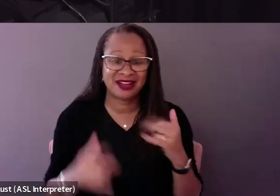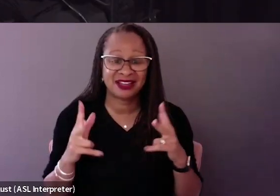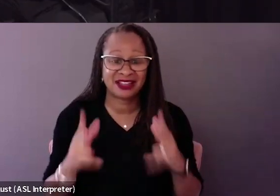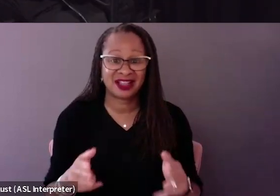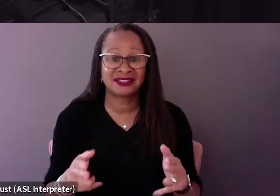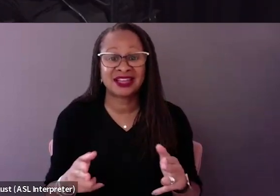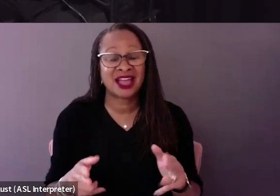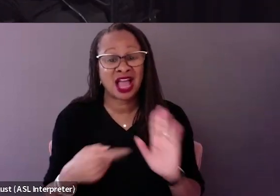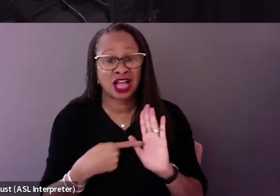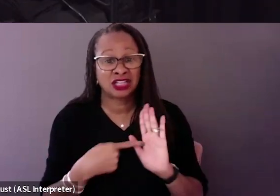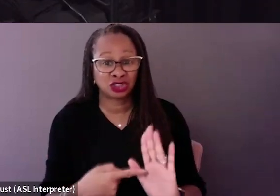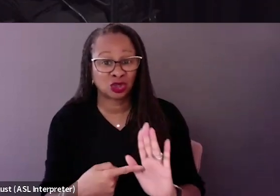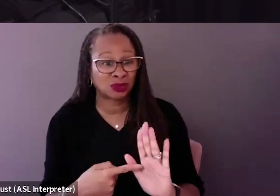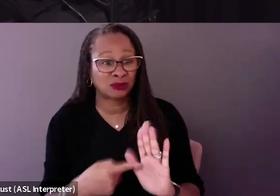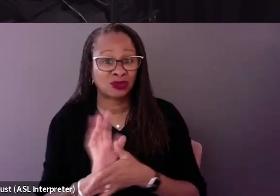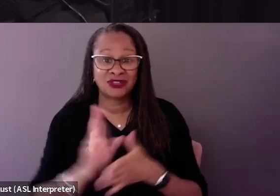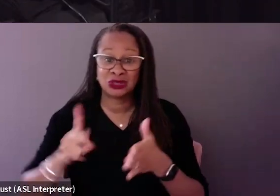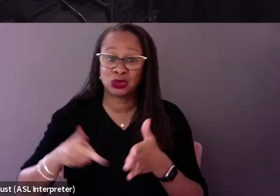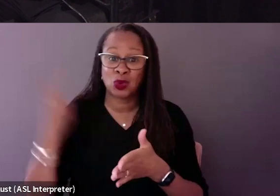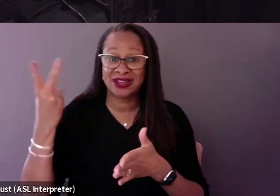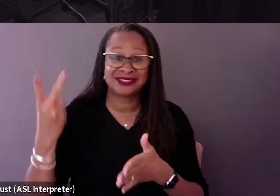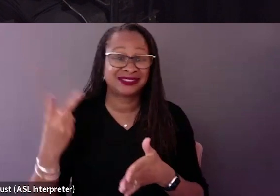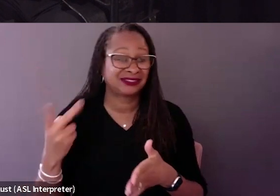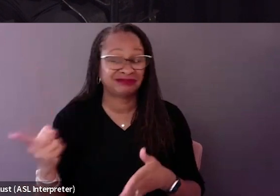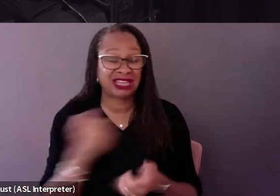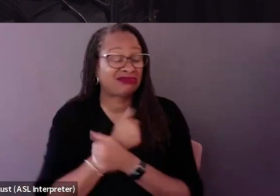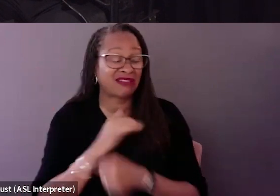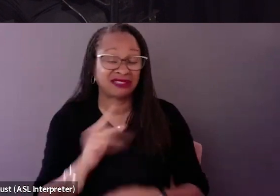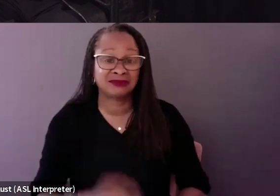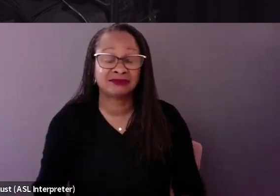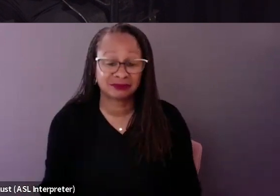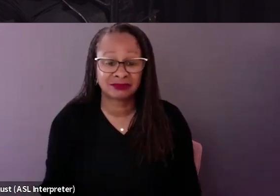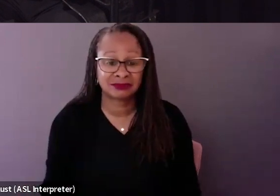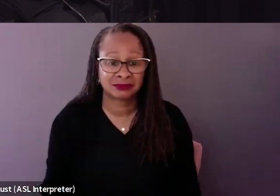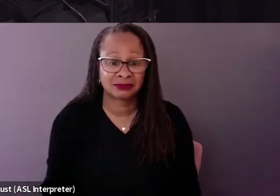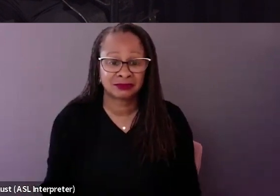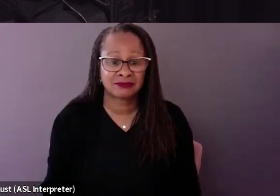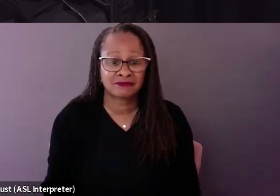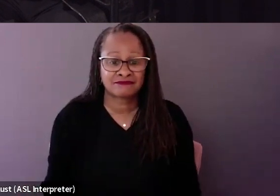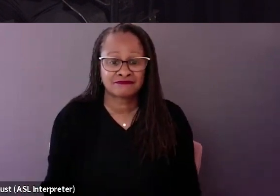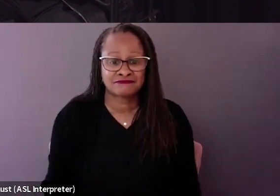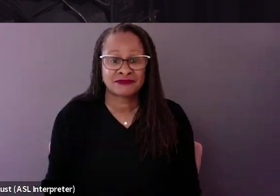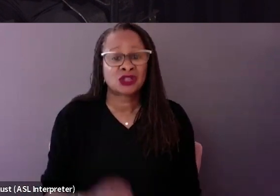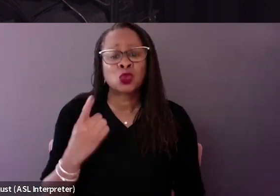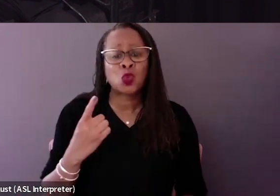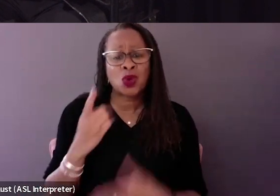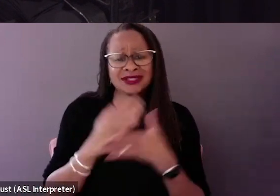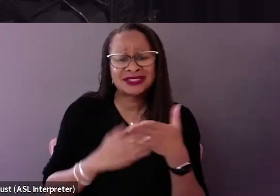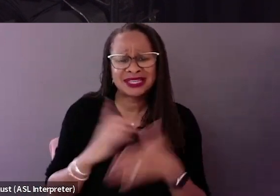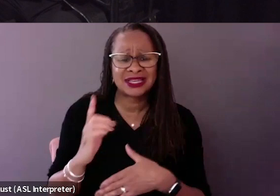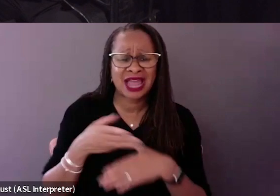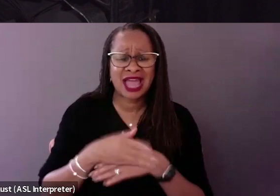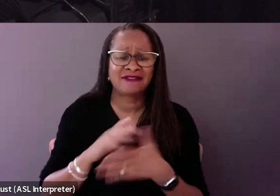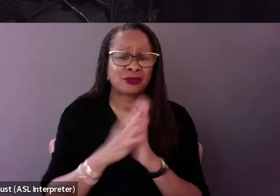twice, which I always do anyway, and he loved it. And it's funny, there was a scene where after he becomes a